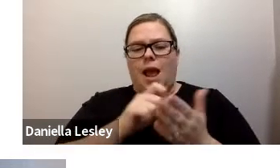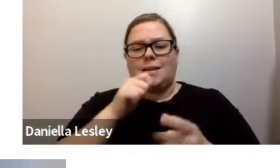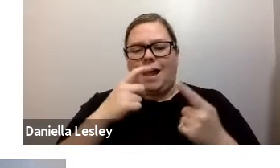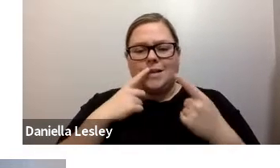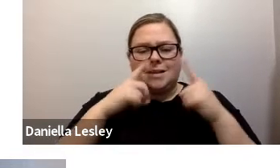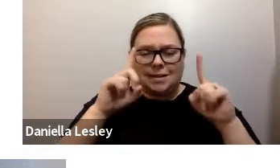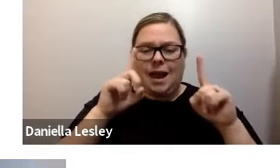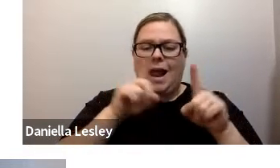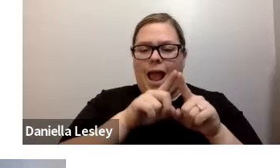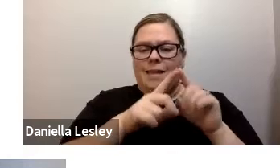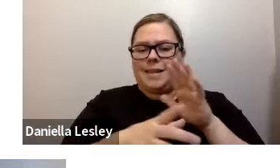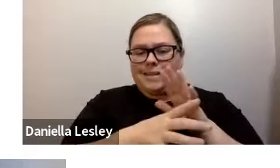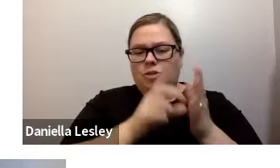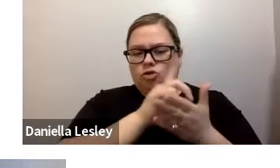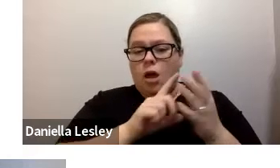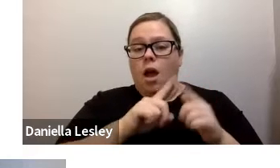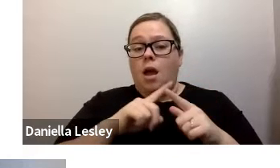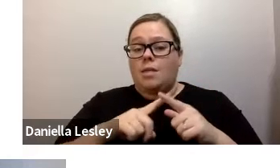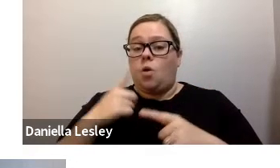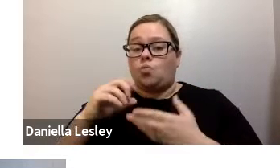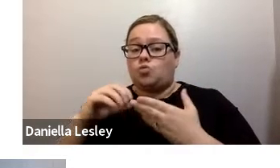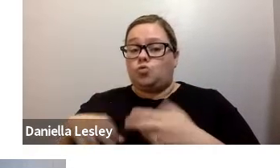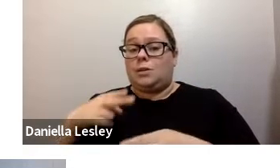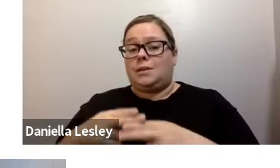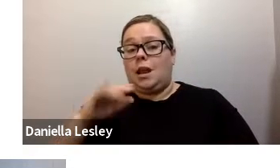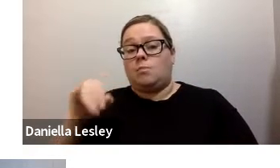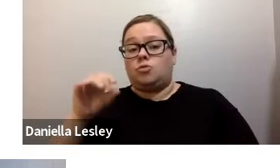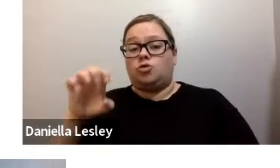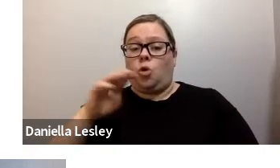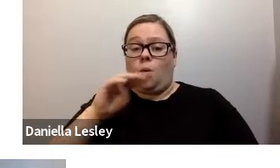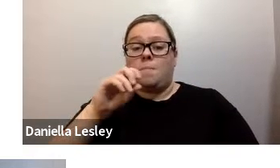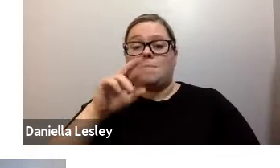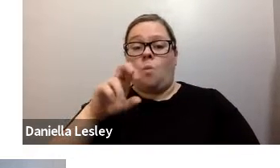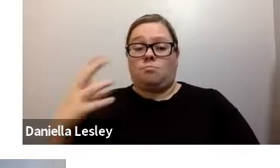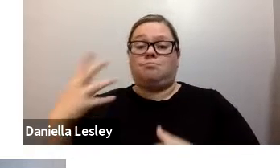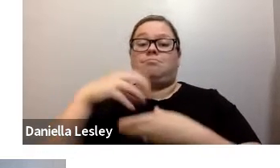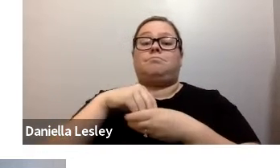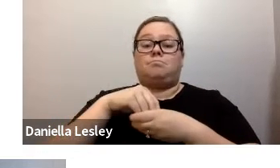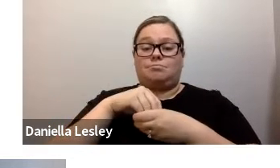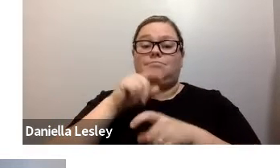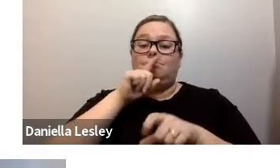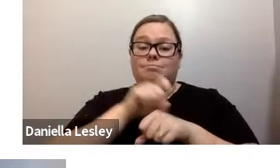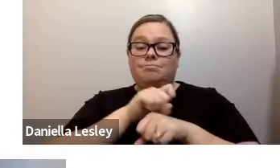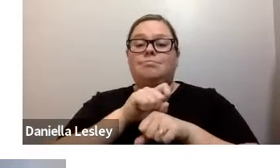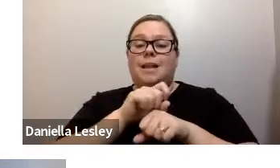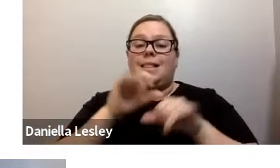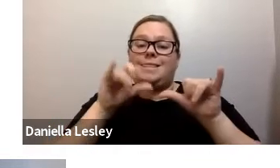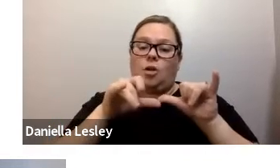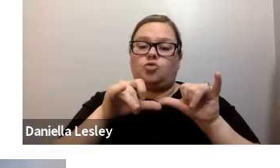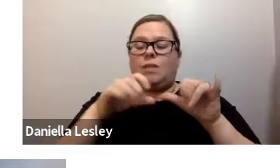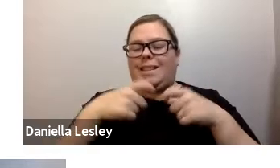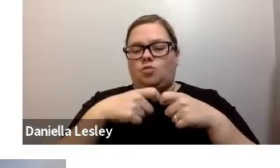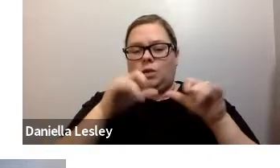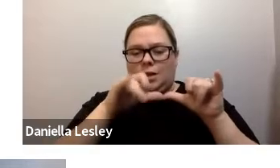senior design, but then a student named Joe Moore entered into my life, who happened to be an electrical engineer and